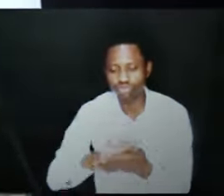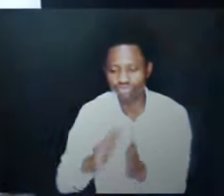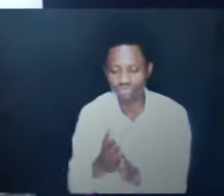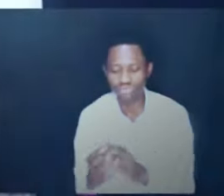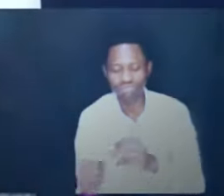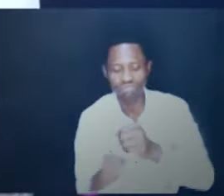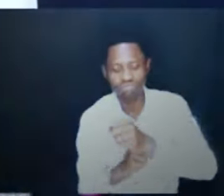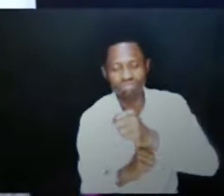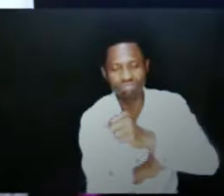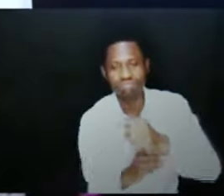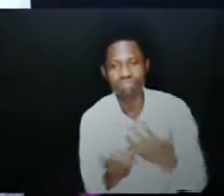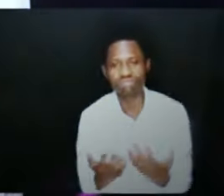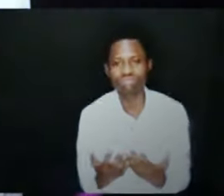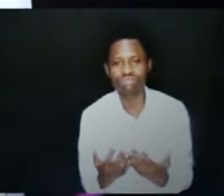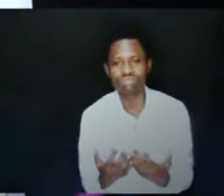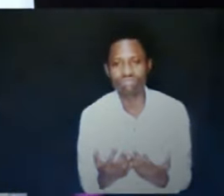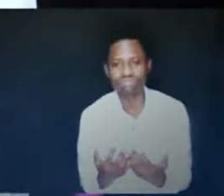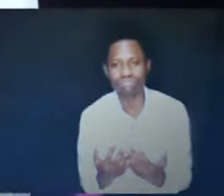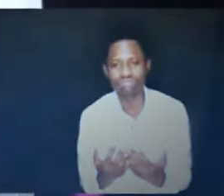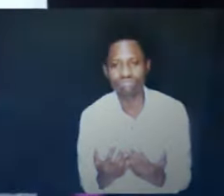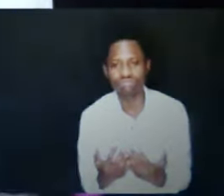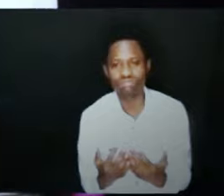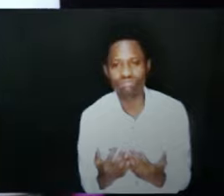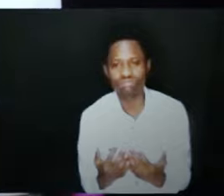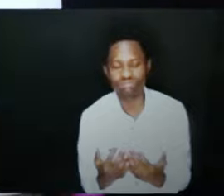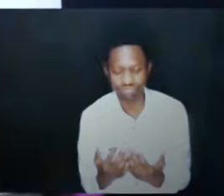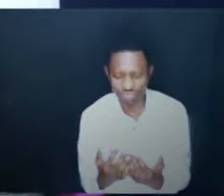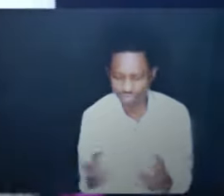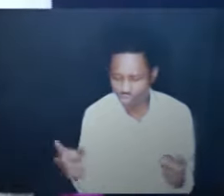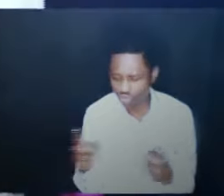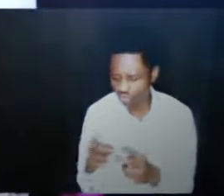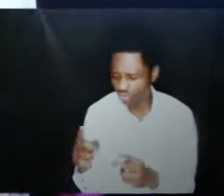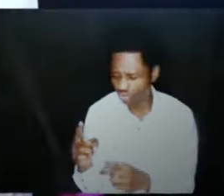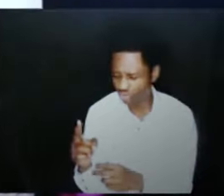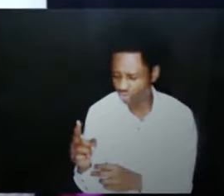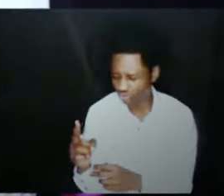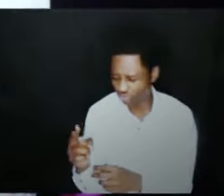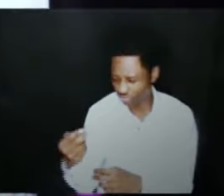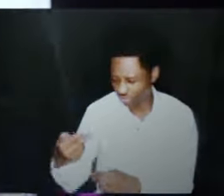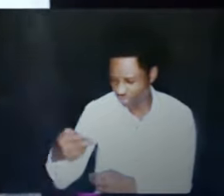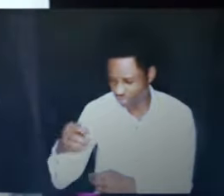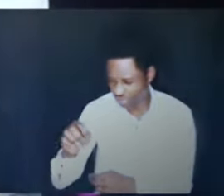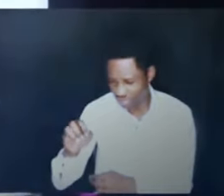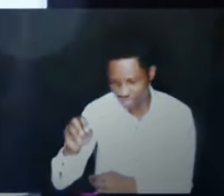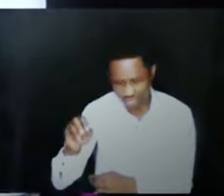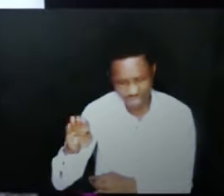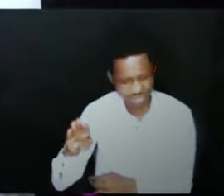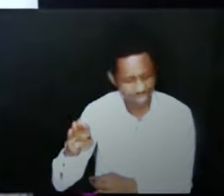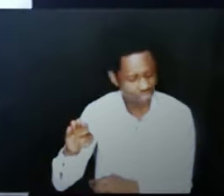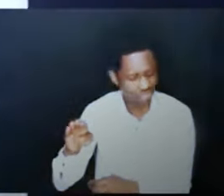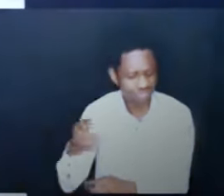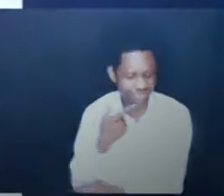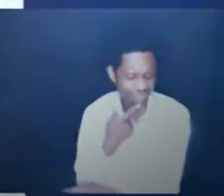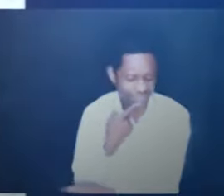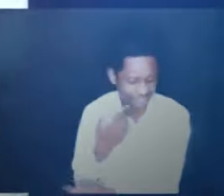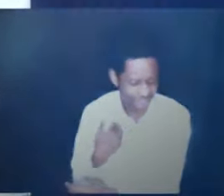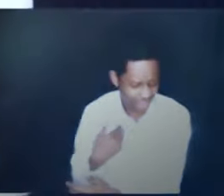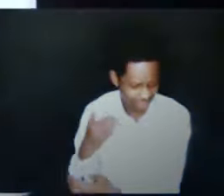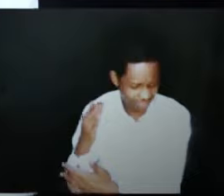So we are saying that Paul, Hebrews is saying that some words leads to death. Enti ni Hebrew